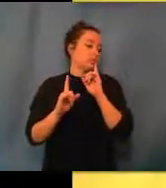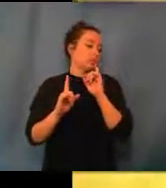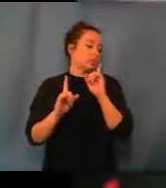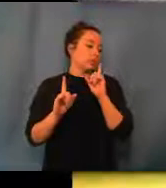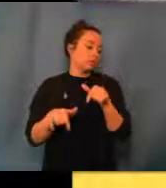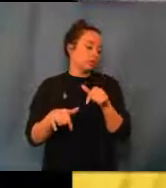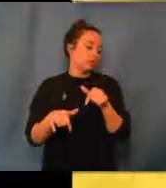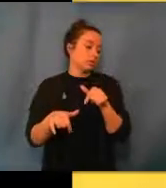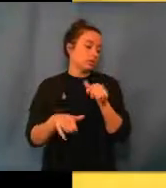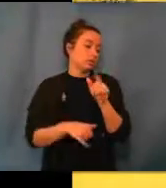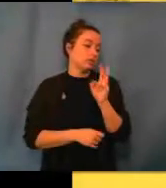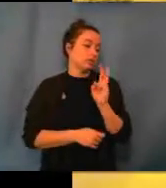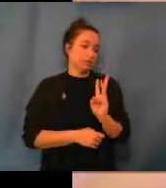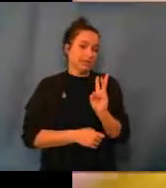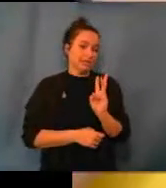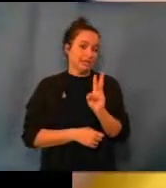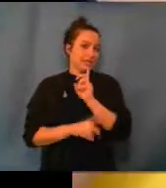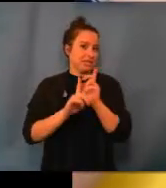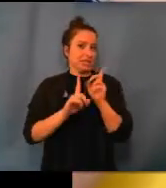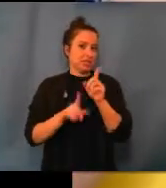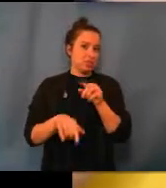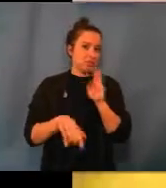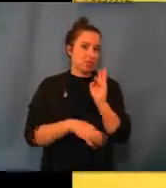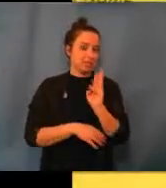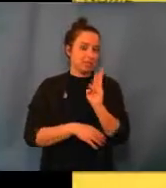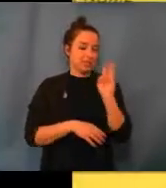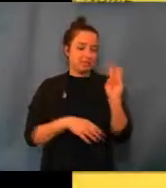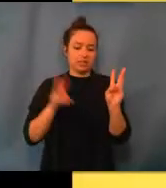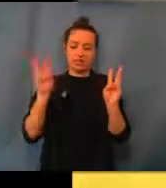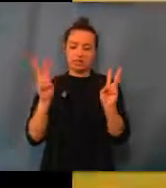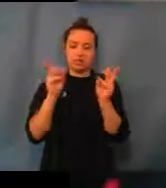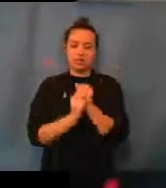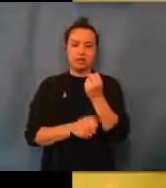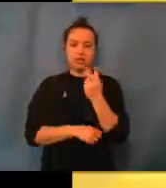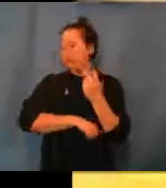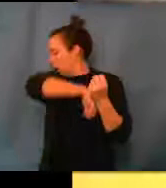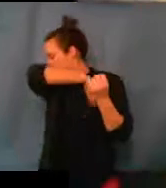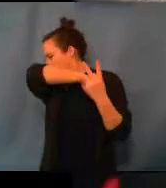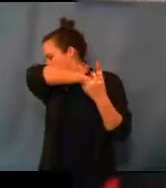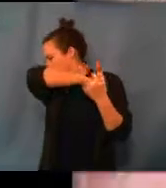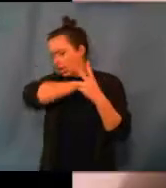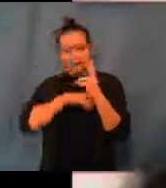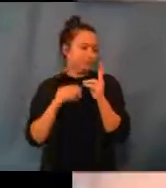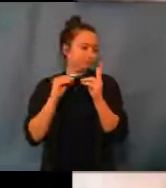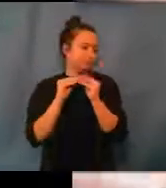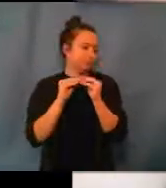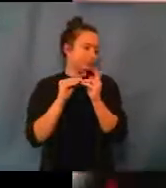my, not 12, I'm going to write 6 as my answer. All right, 2 more.